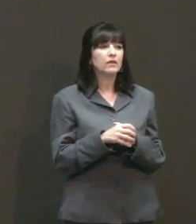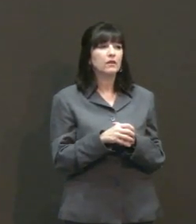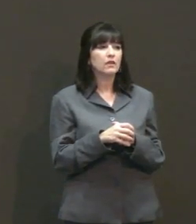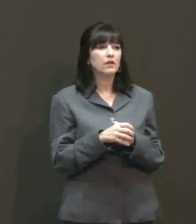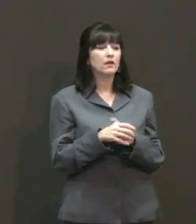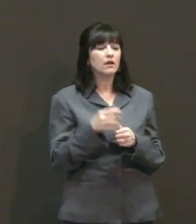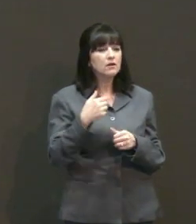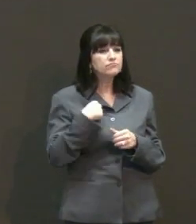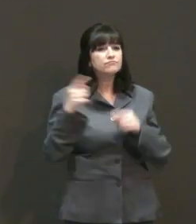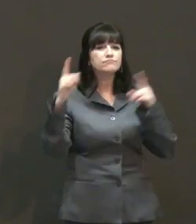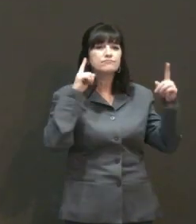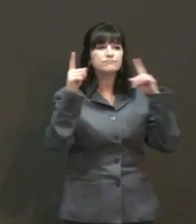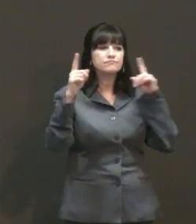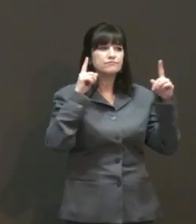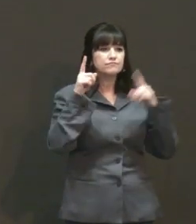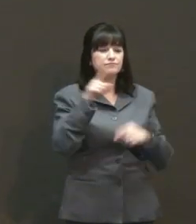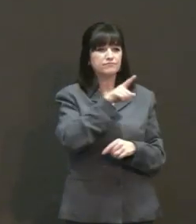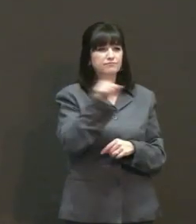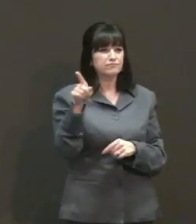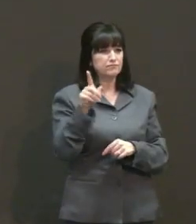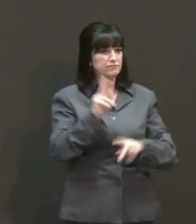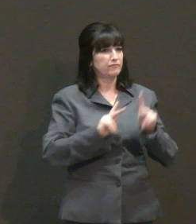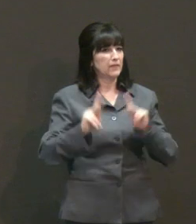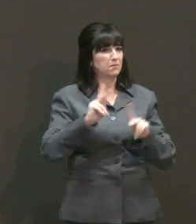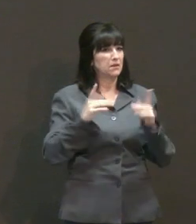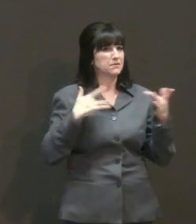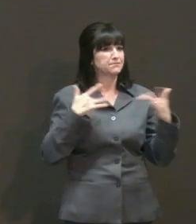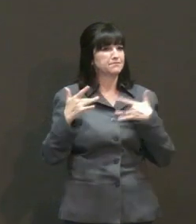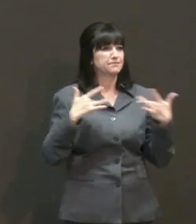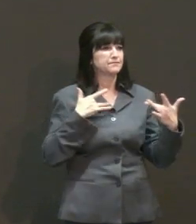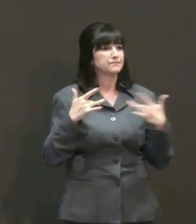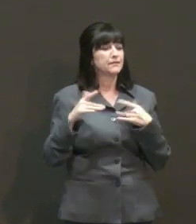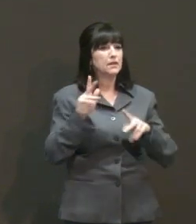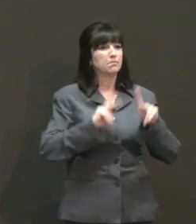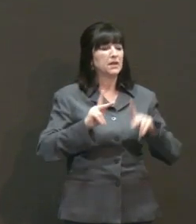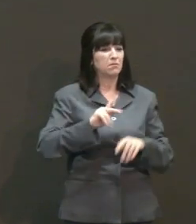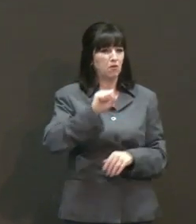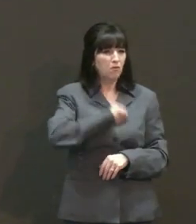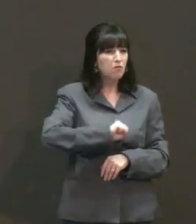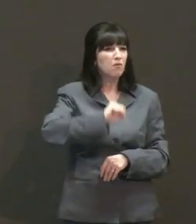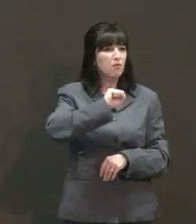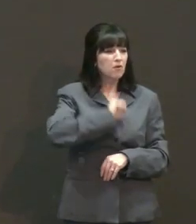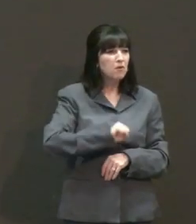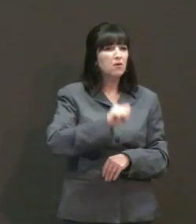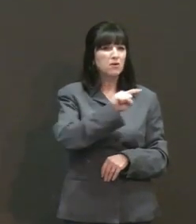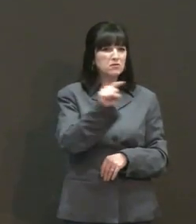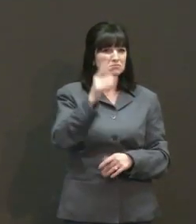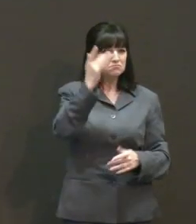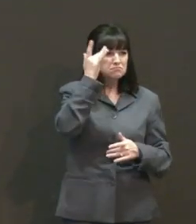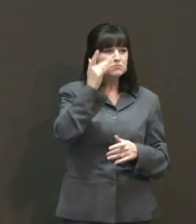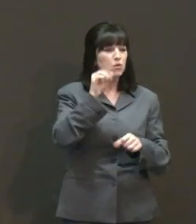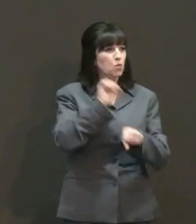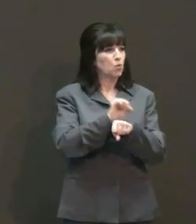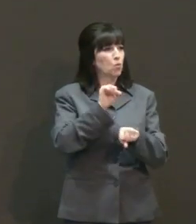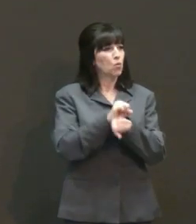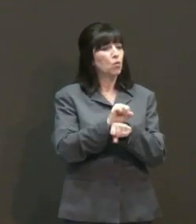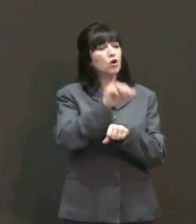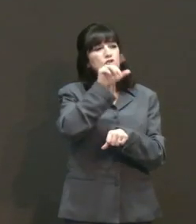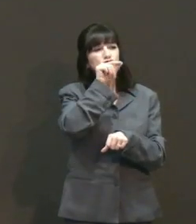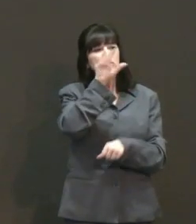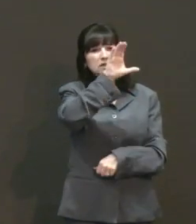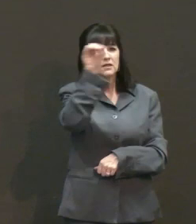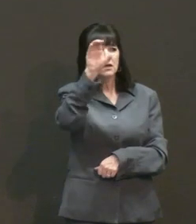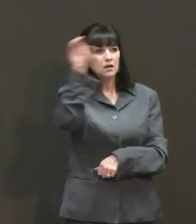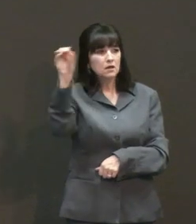that they may have several coworkers coughing or not feeling well. How is the state coordinating and helping the chicken industry in providing optimal health